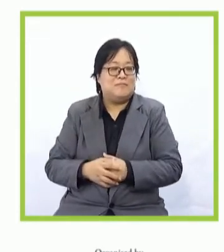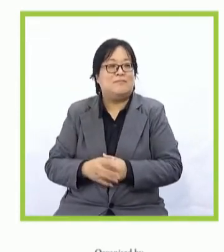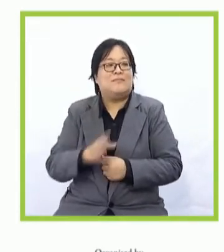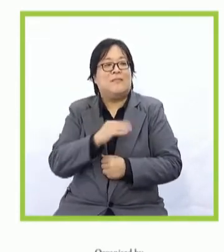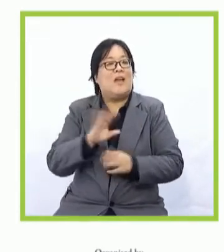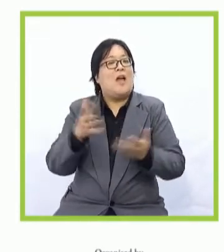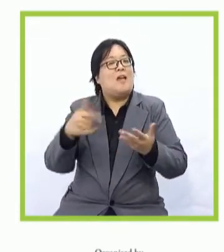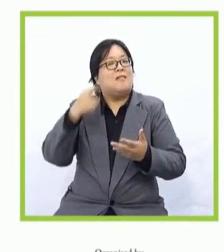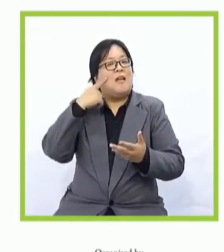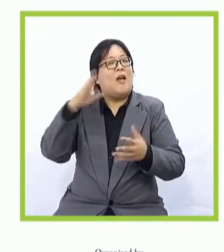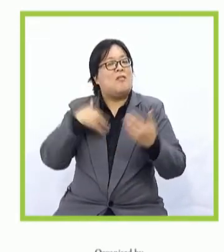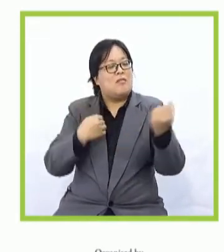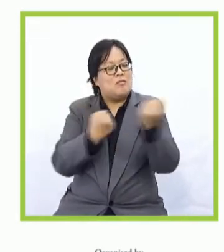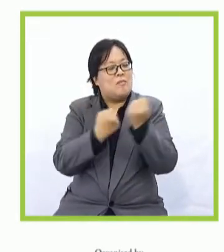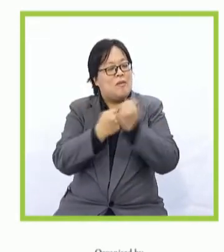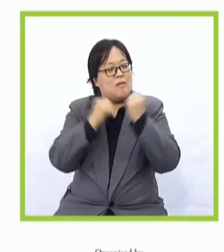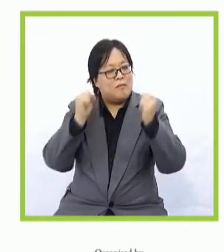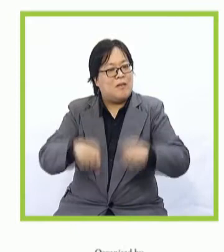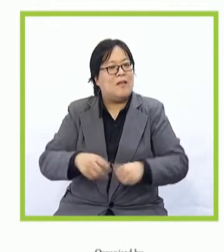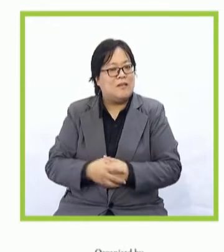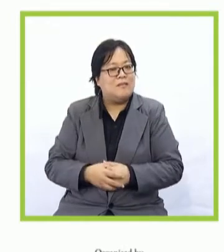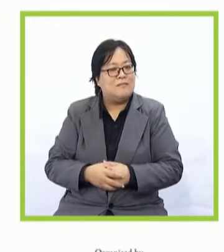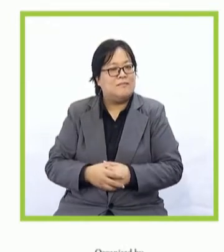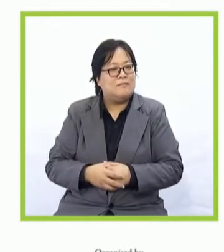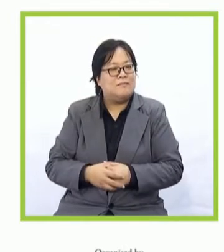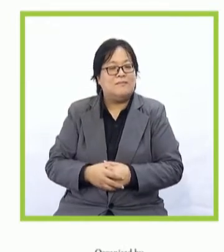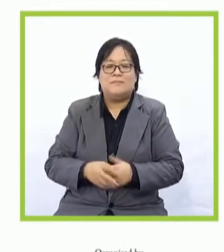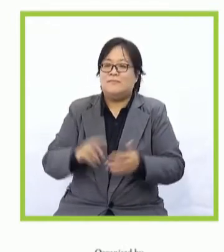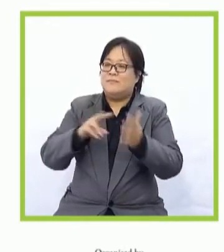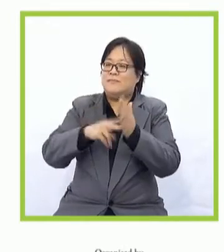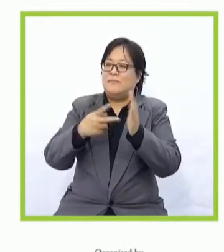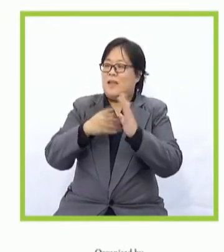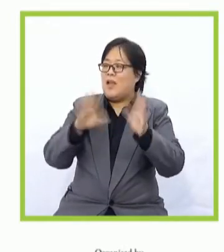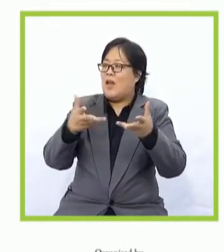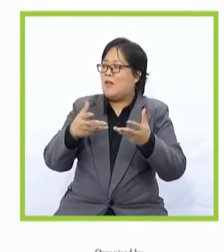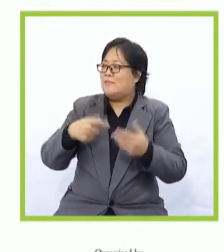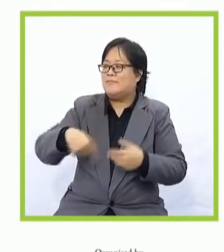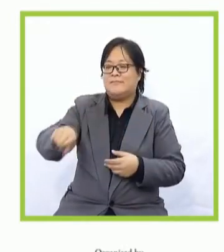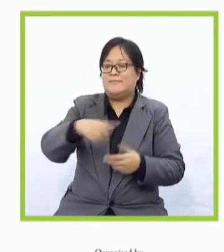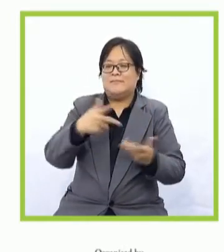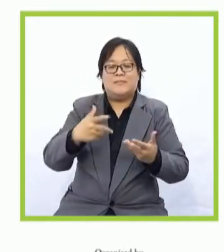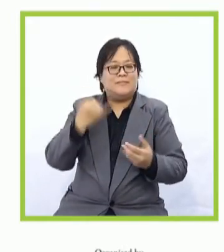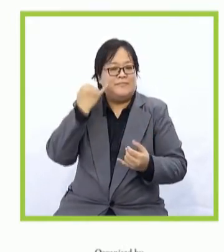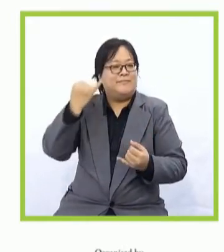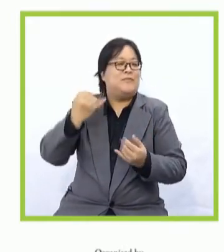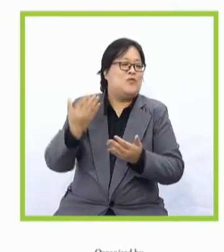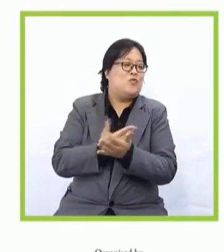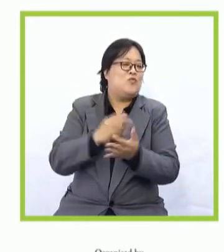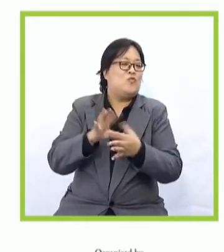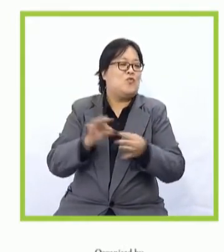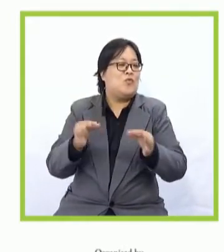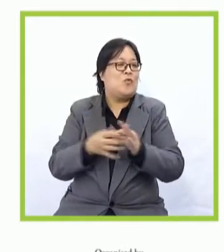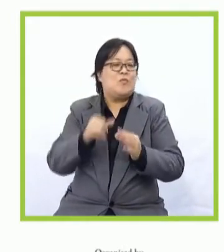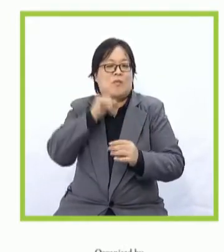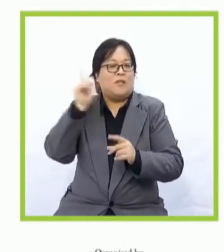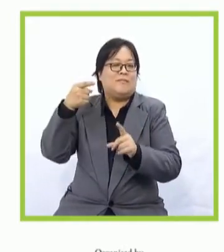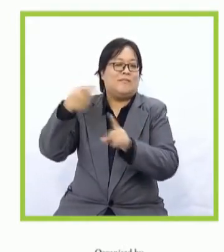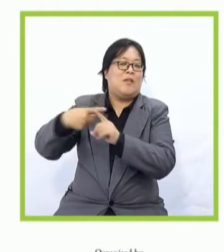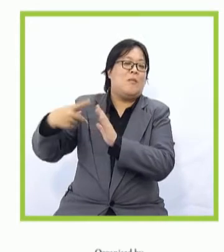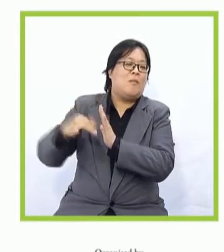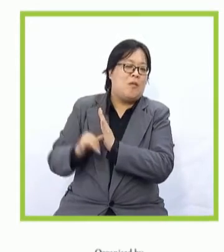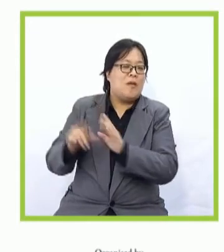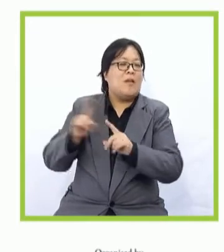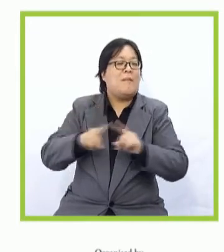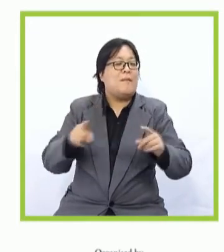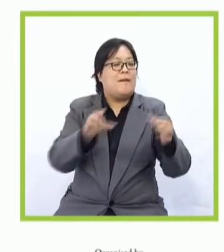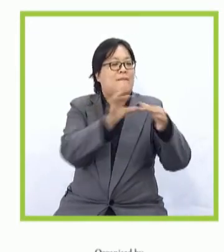can I support those people? It means helping to craft a new story. Don't just think what the policy is. Think what's the